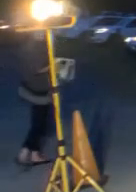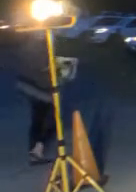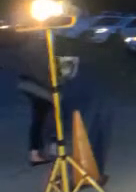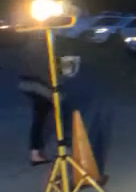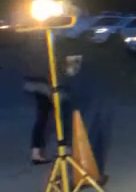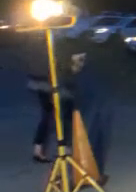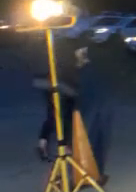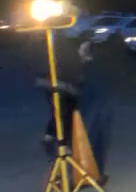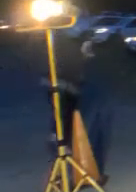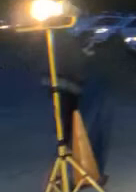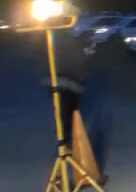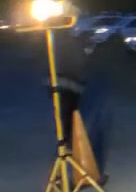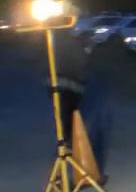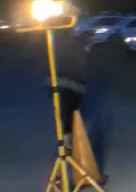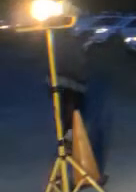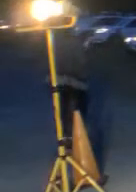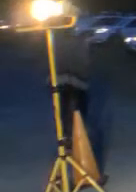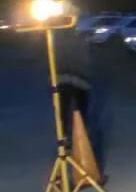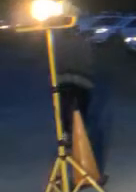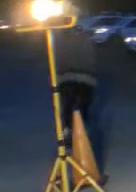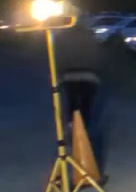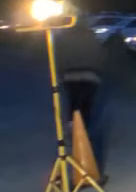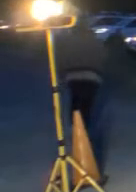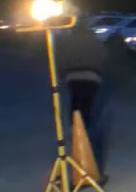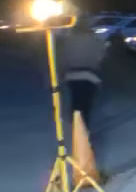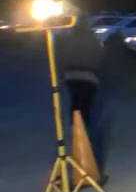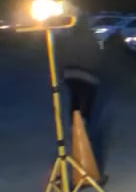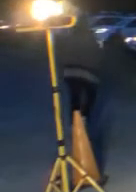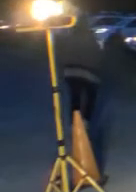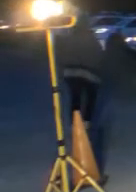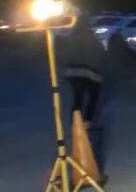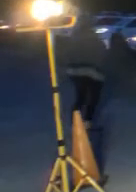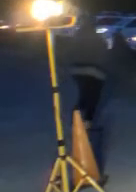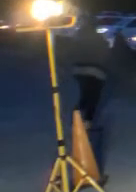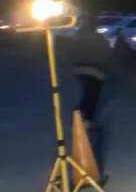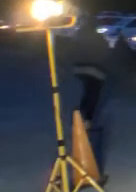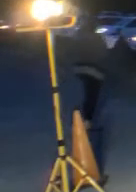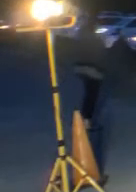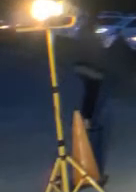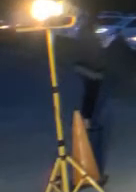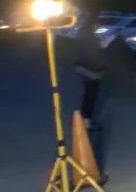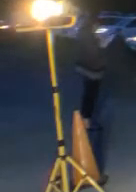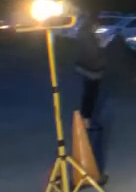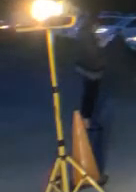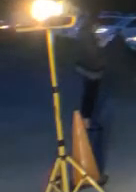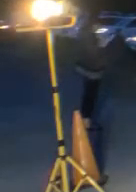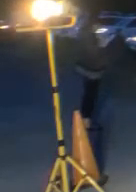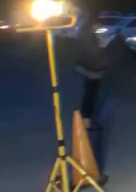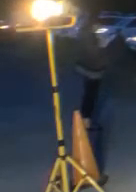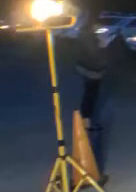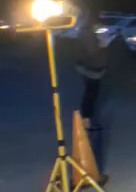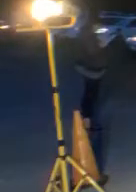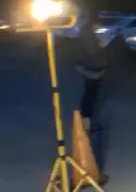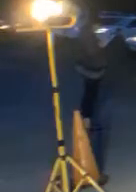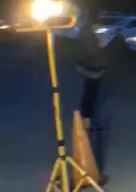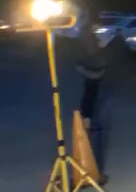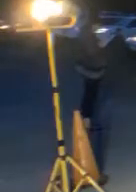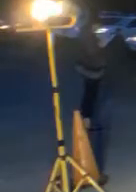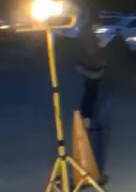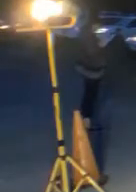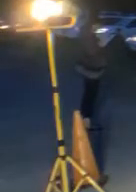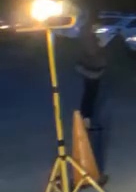My name is Pete Modi, and as you all know from my number of emails and voicemails, I have the honor of serving as principal of this high